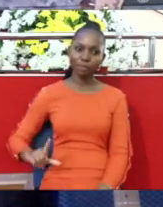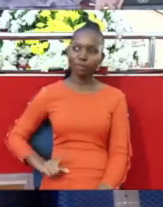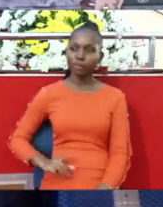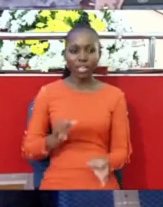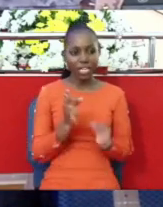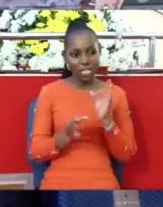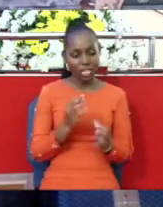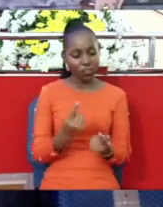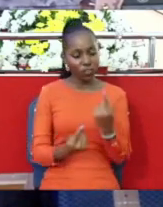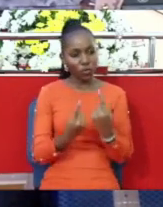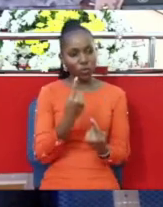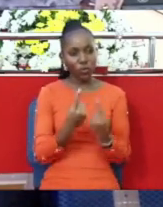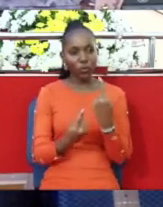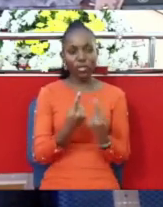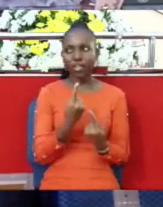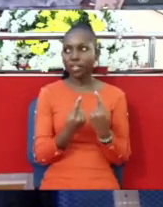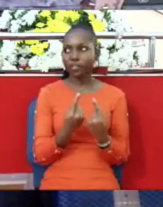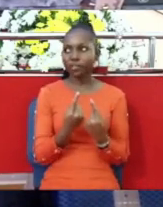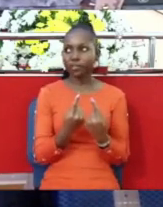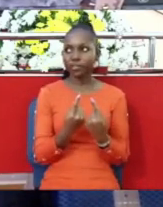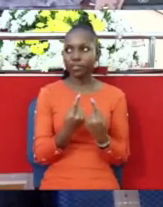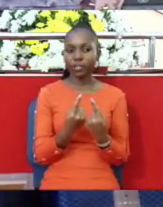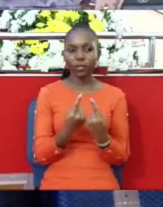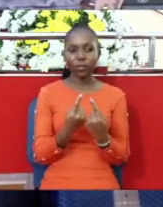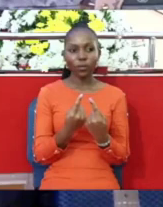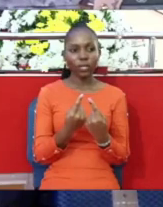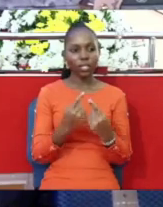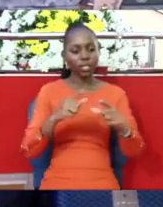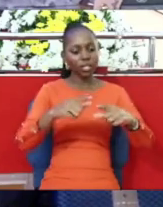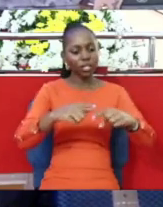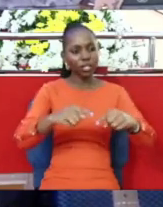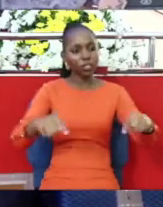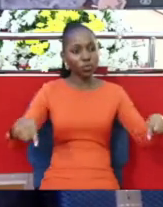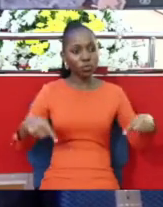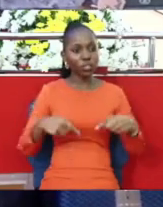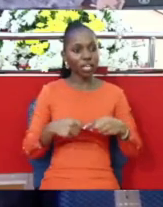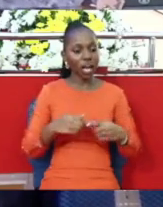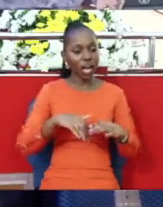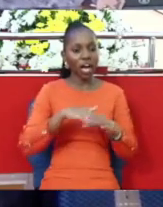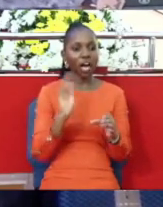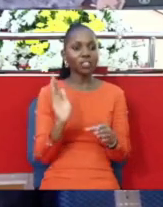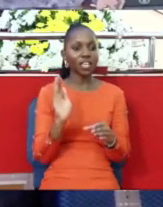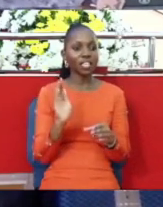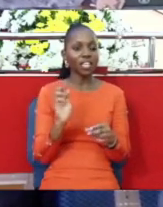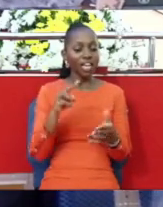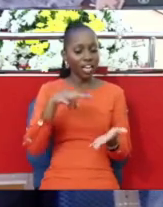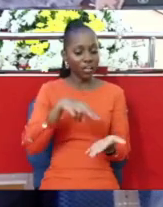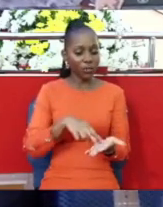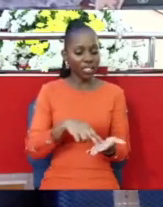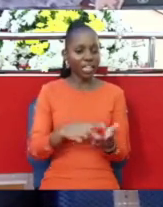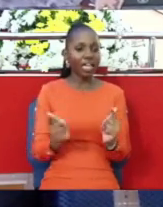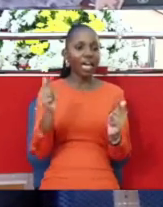Ukipika, when you eat, unaweka stove yako inje, lakini unasimama hapo. Outside. Baka tambi yake